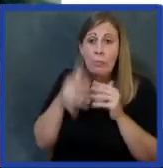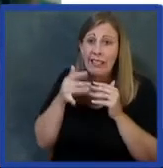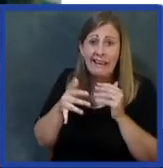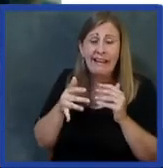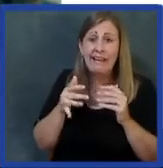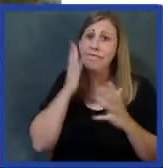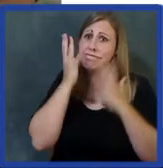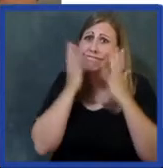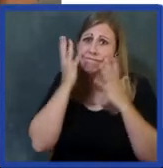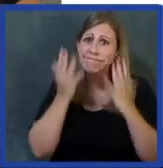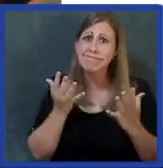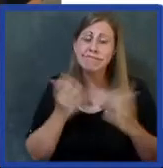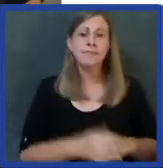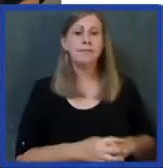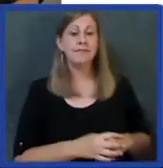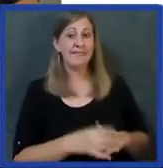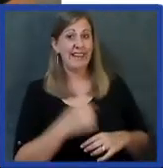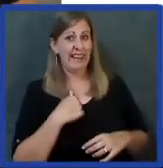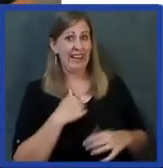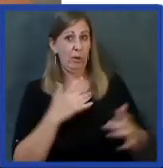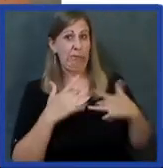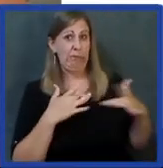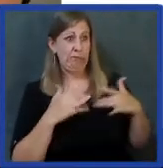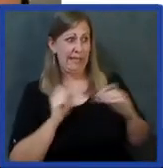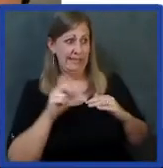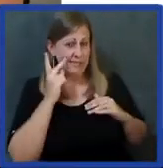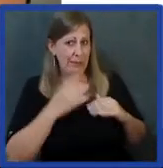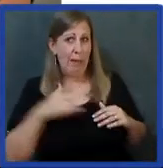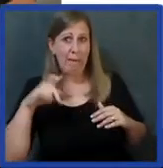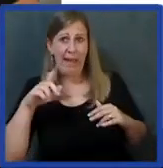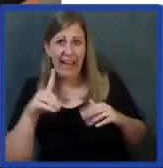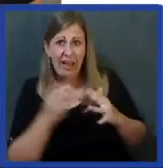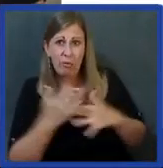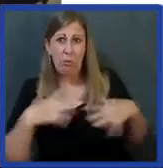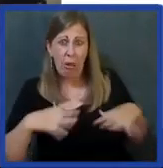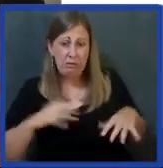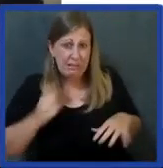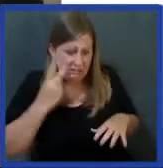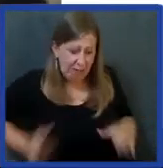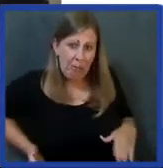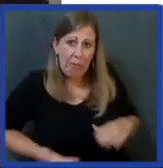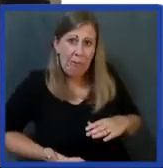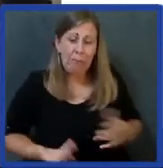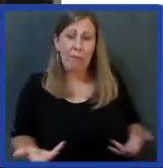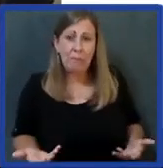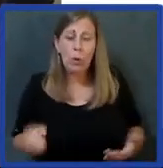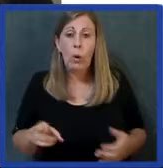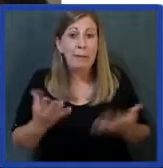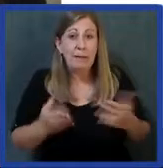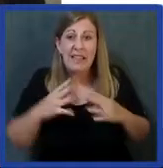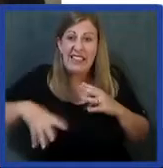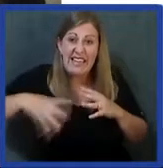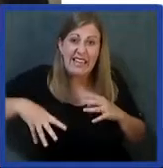bleed, and it was very embarrassing. I didn't have to worry about like, oh, can you see like my pad lines like through my clothes, or I wouldn't have to worry